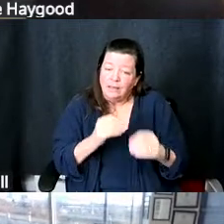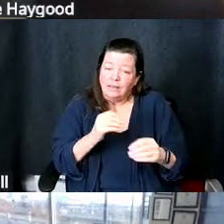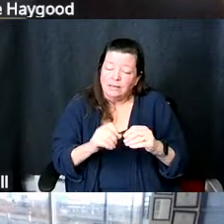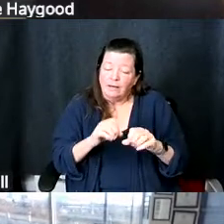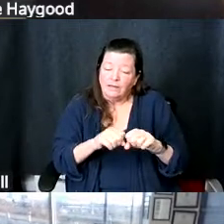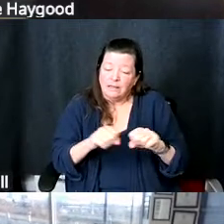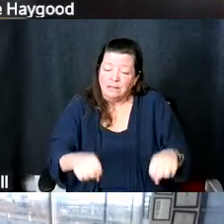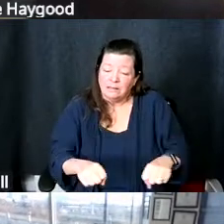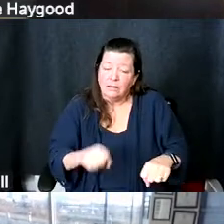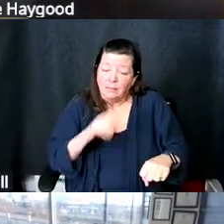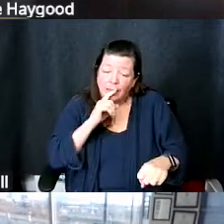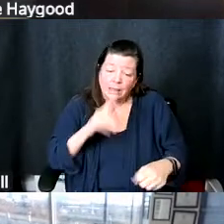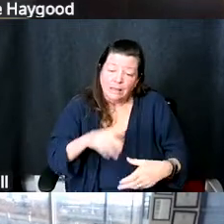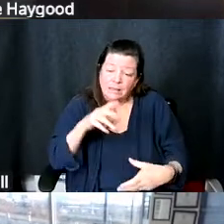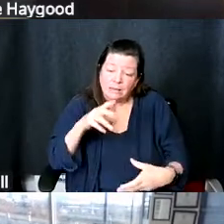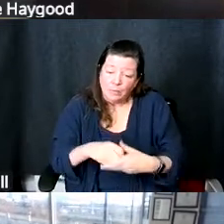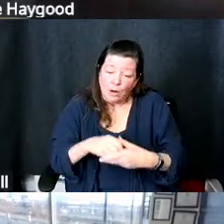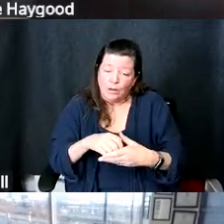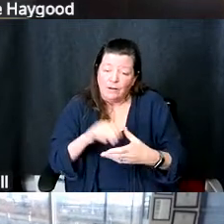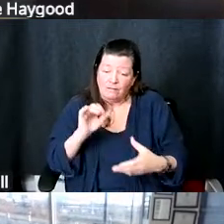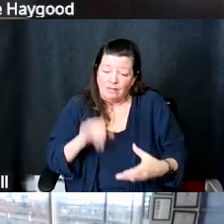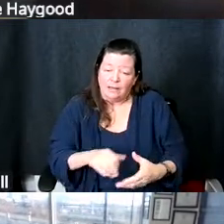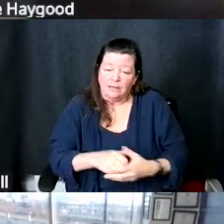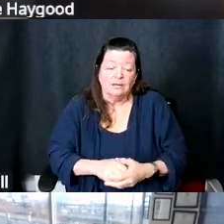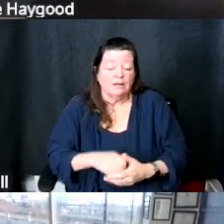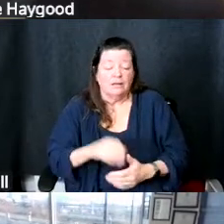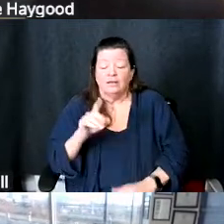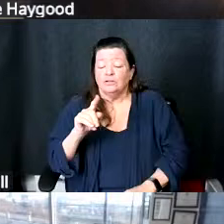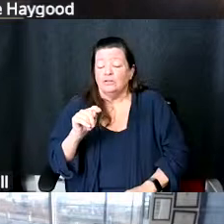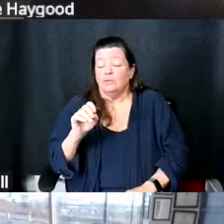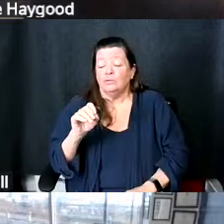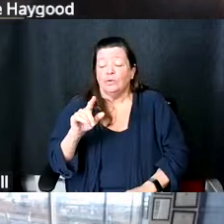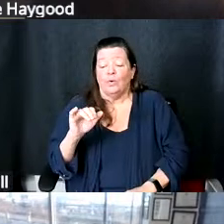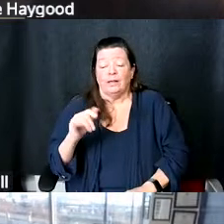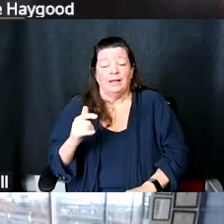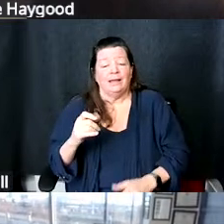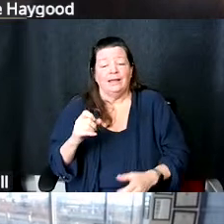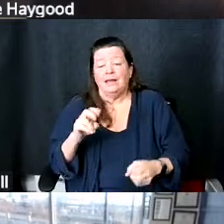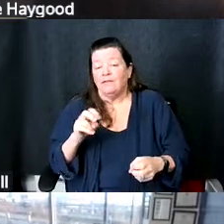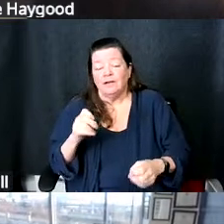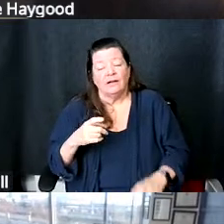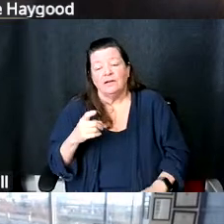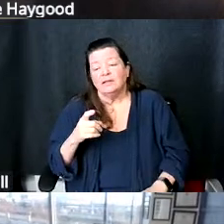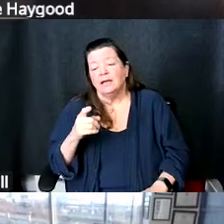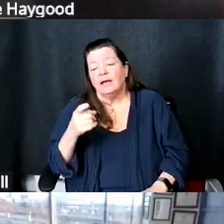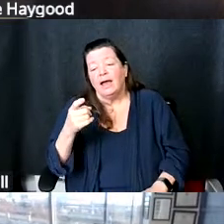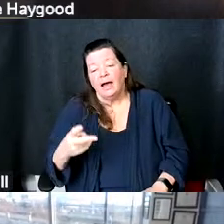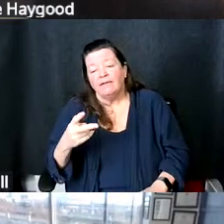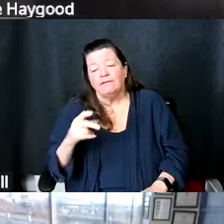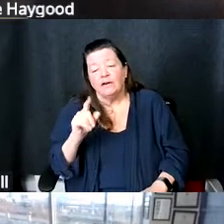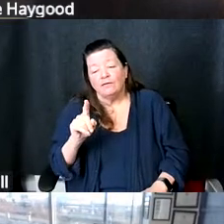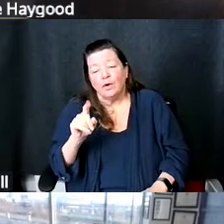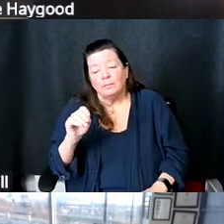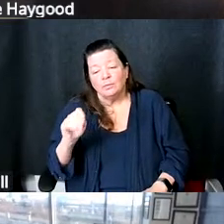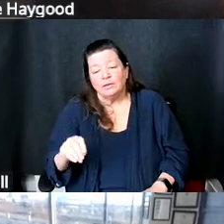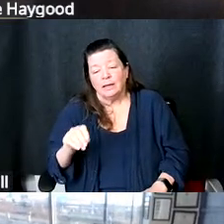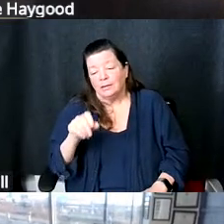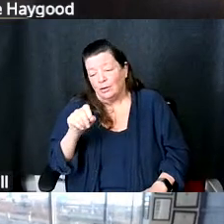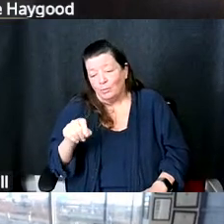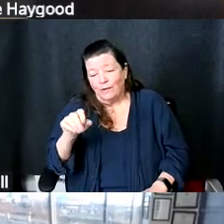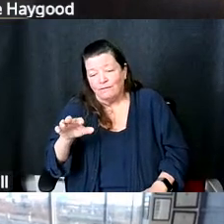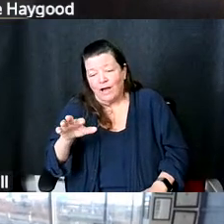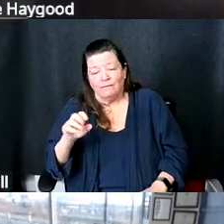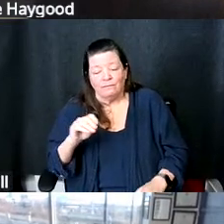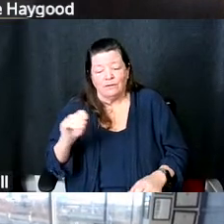is part of that tolling. So that tolling, even if it's half of 1%, is dedicated to